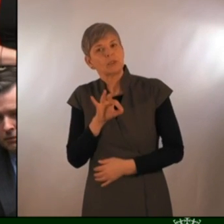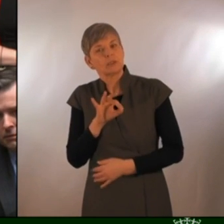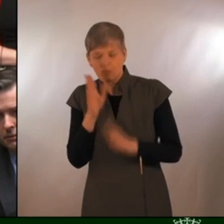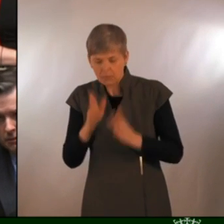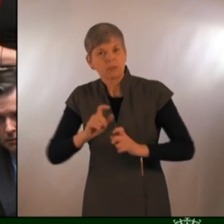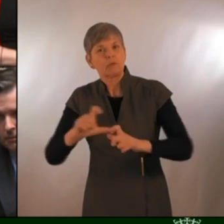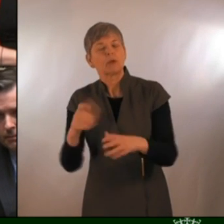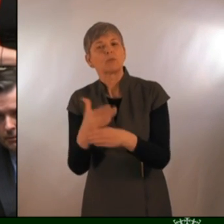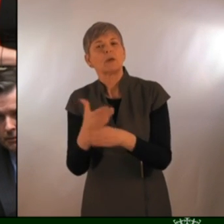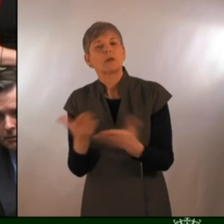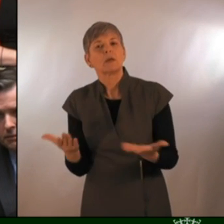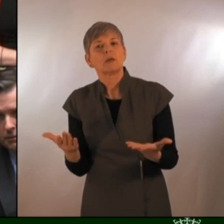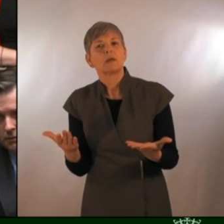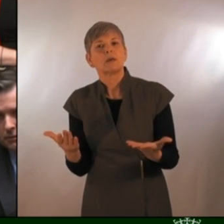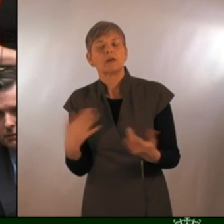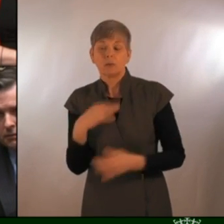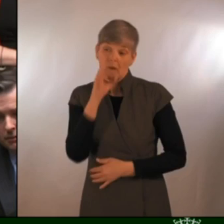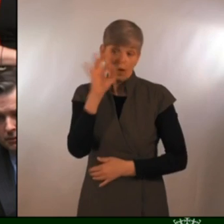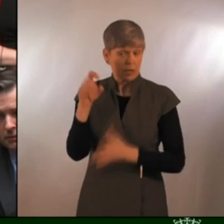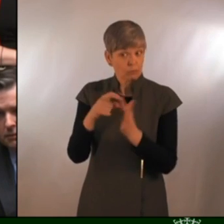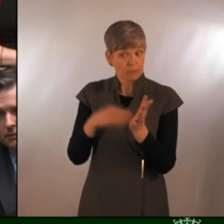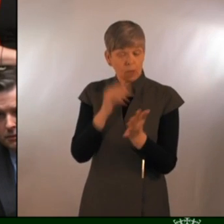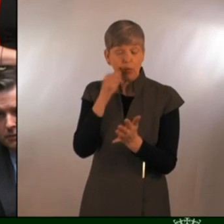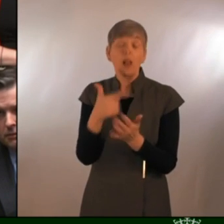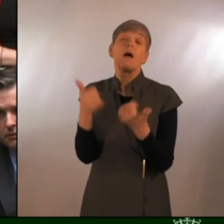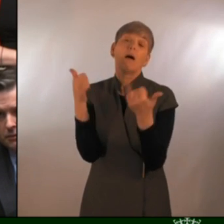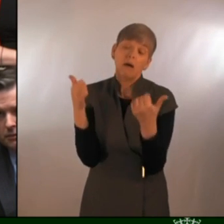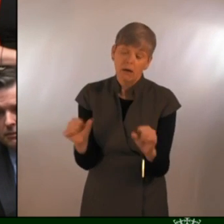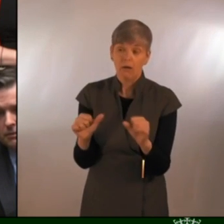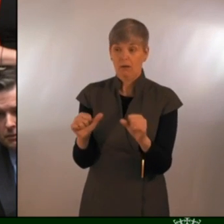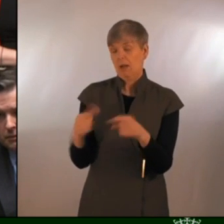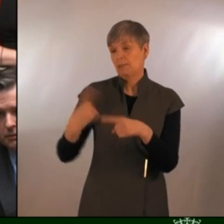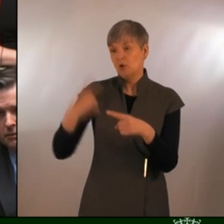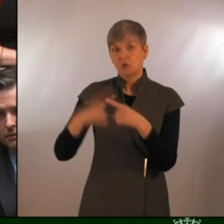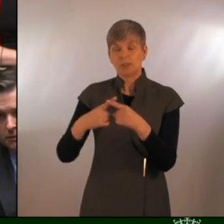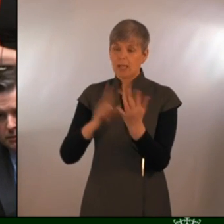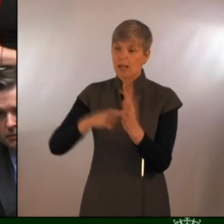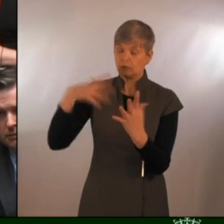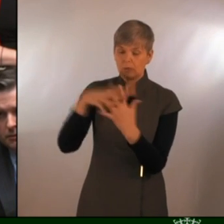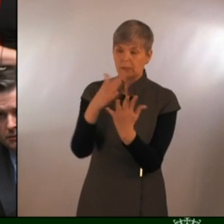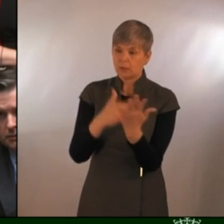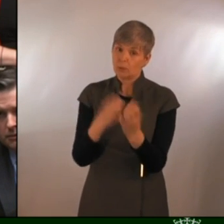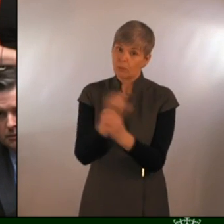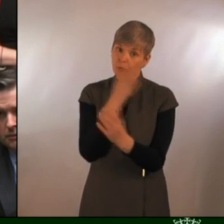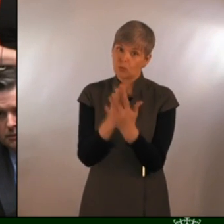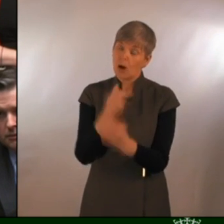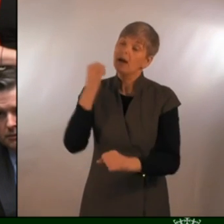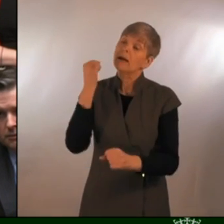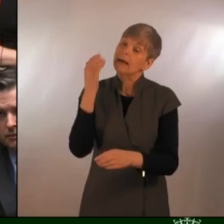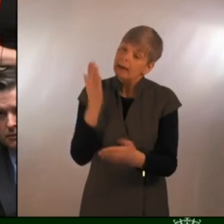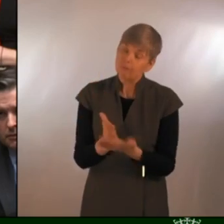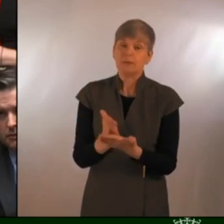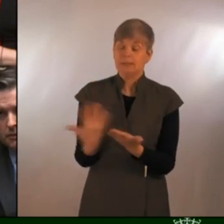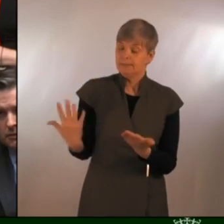Prime Minister finally bring in emergency legislation to guarantee sick pay for 0 hours workers to